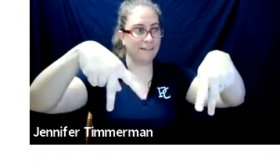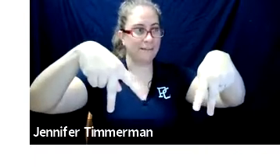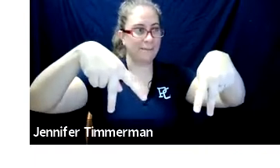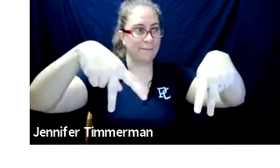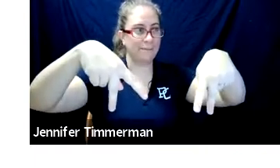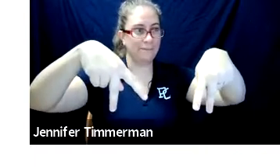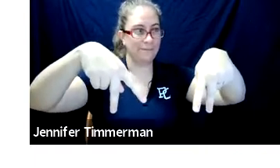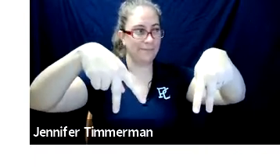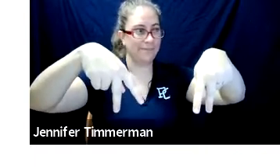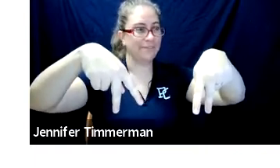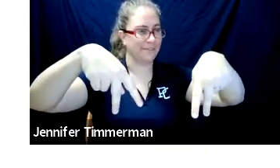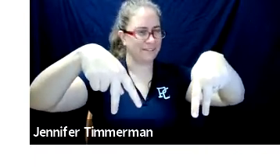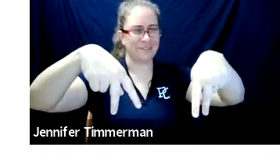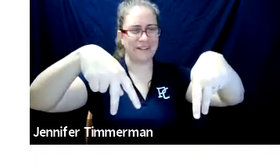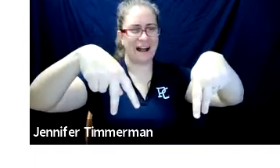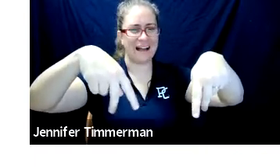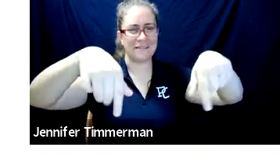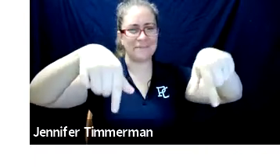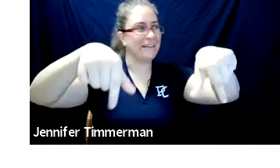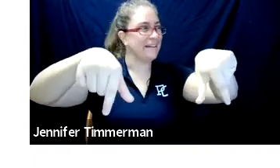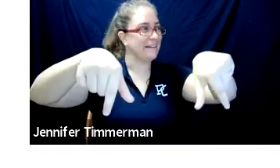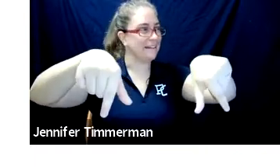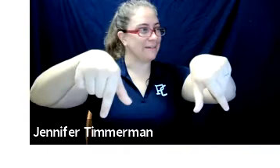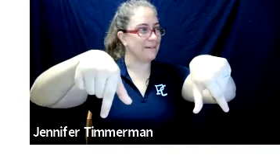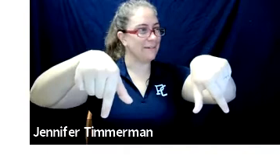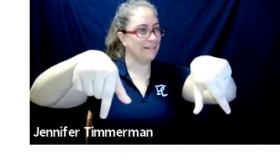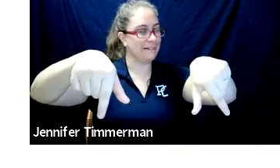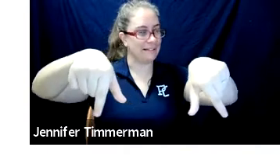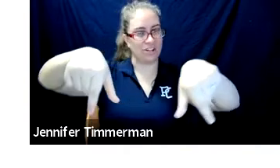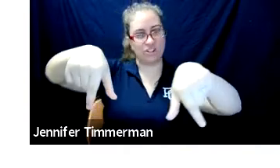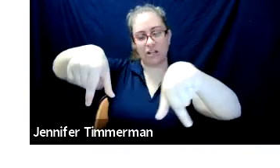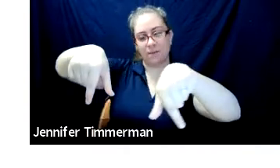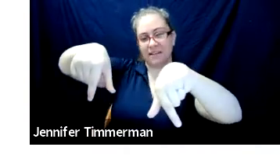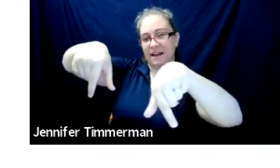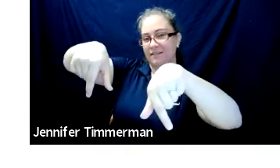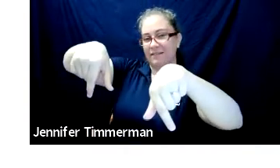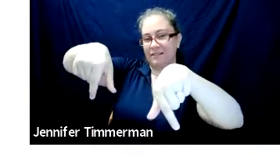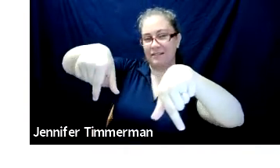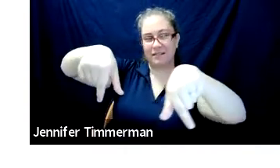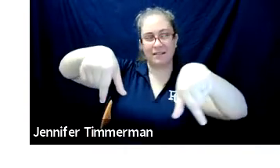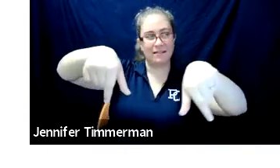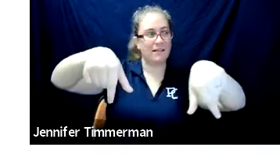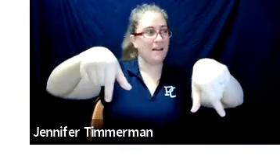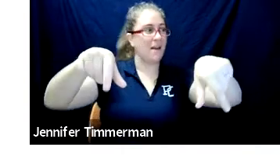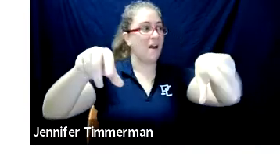P. You guys are doing awesome. Q, that's our G upside down.